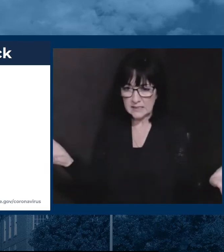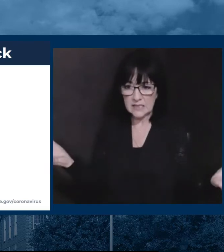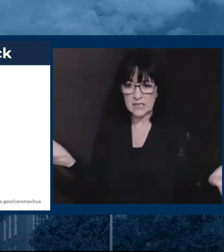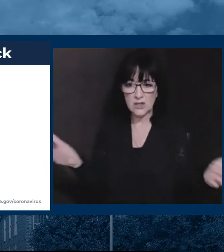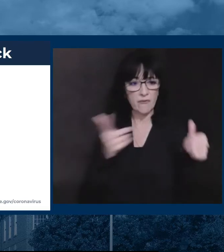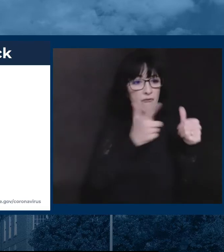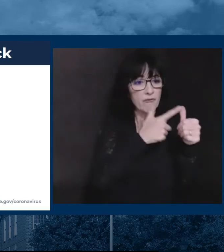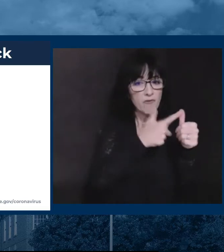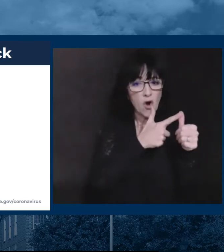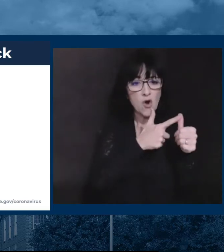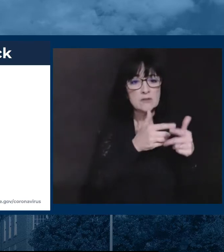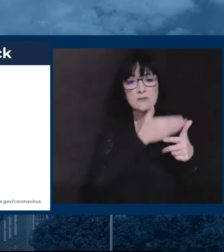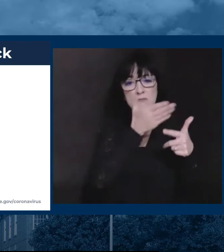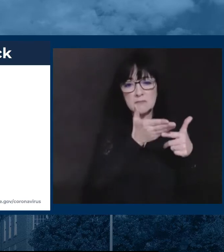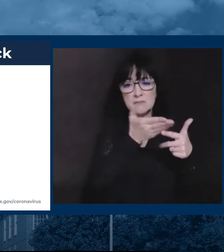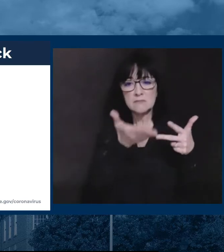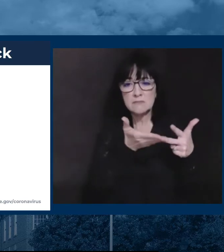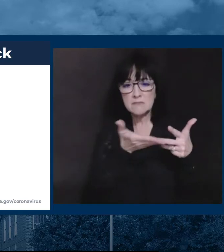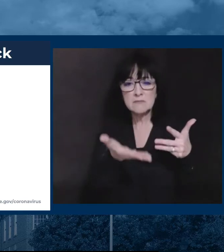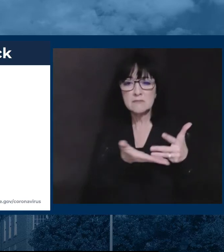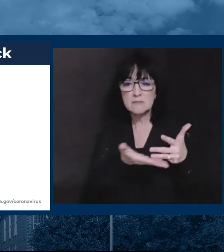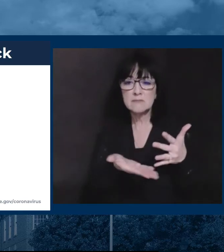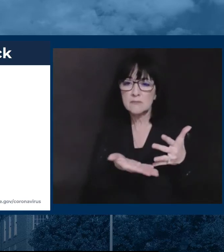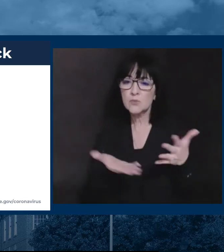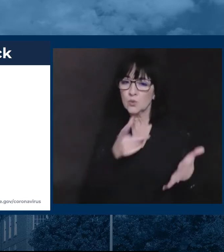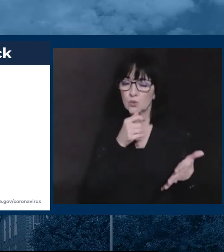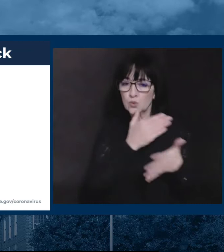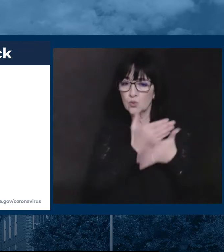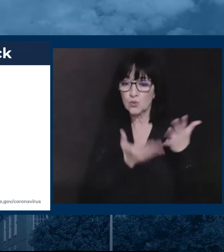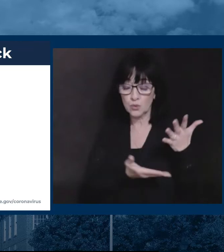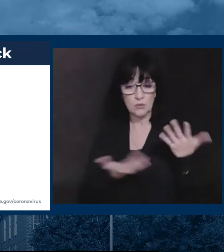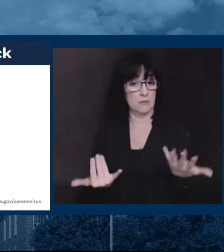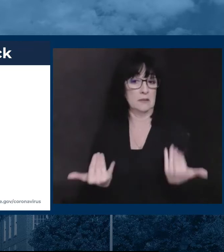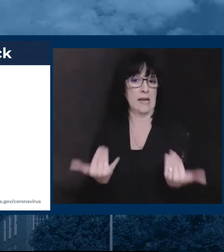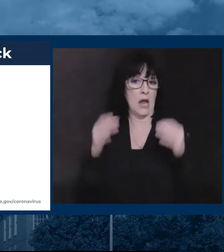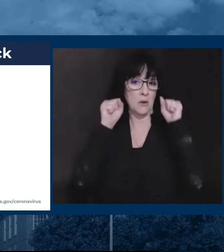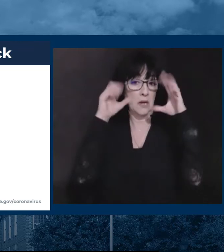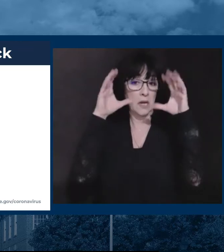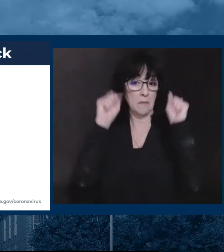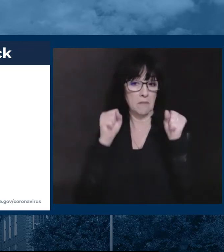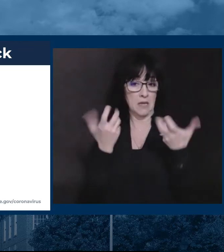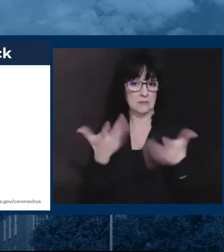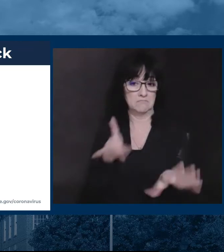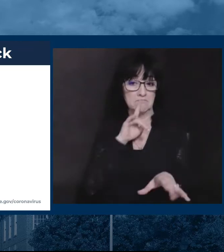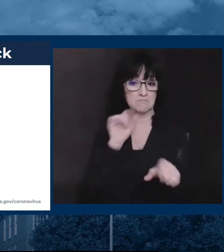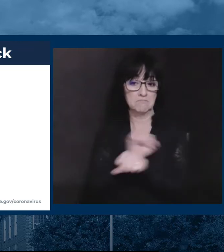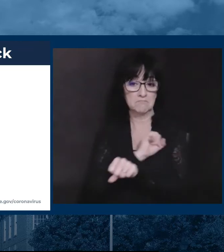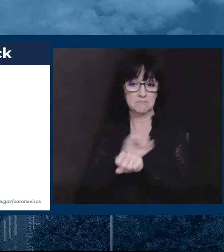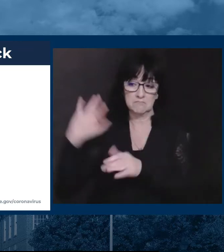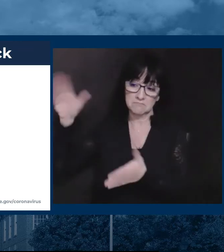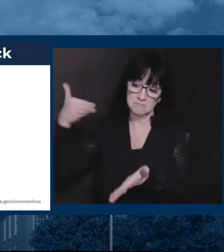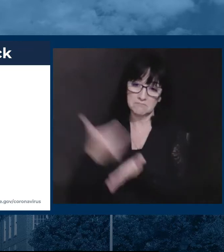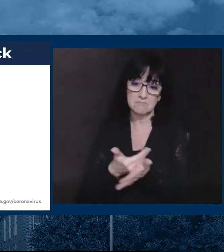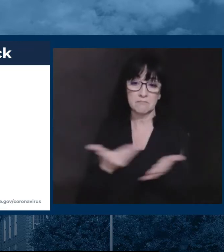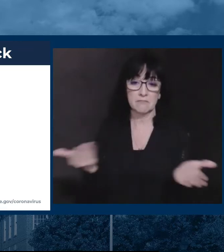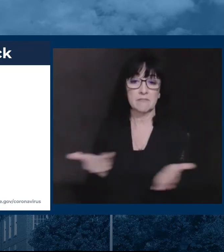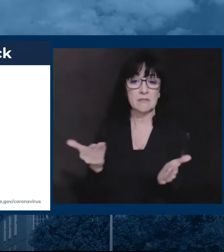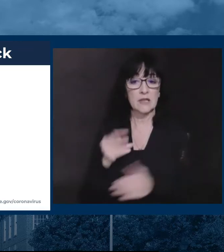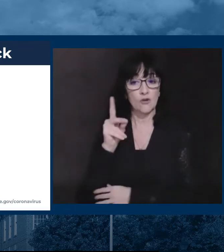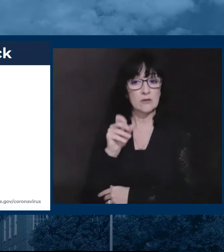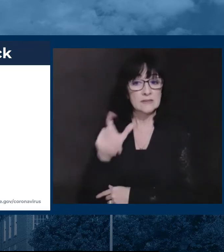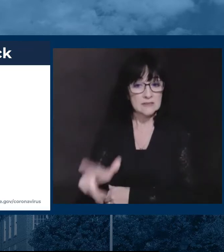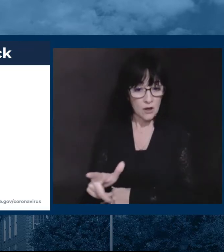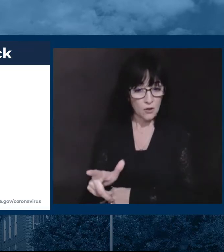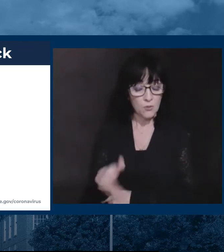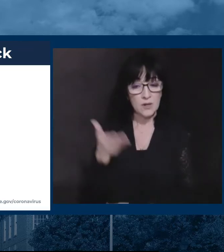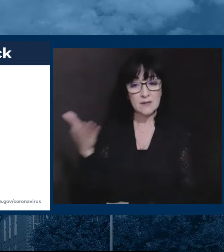forth. So amazingly, that vaccine has now come into the state of Delaware. Dr. Rattay outlined the phases that we're